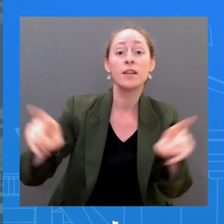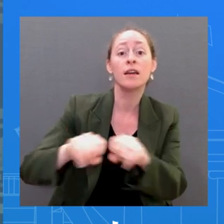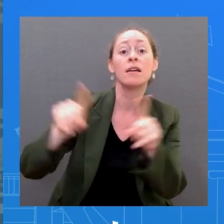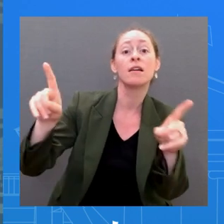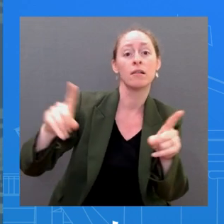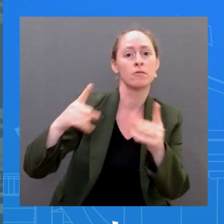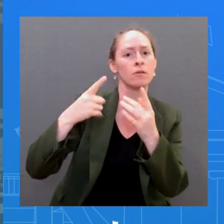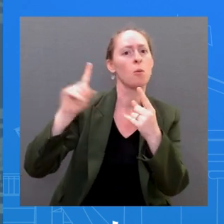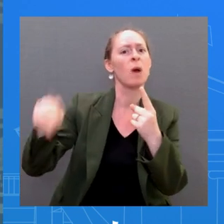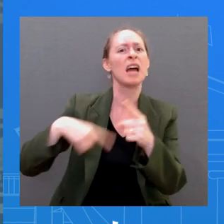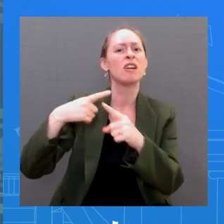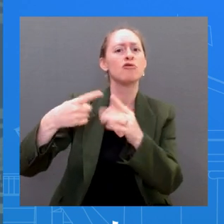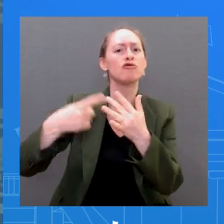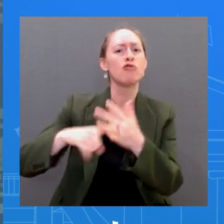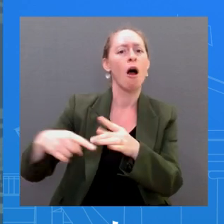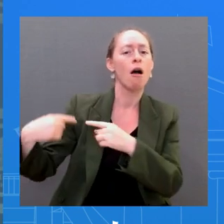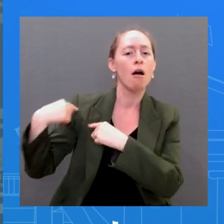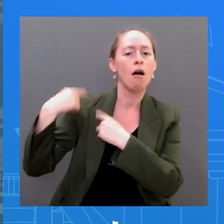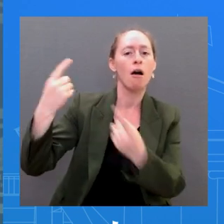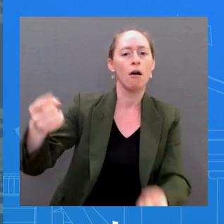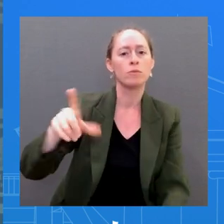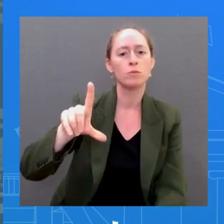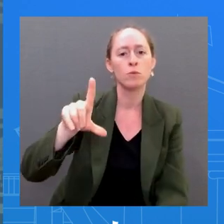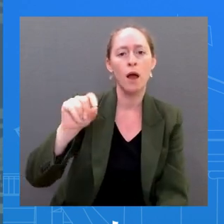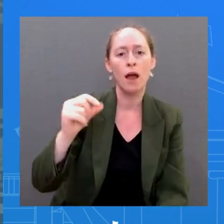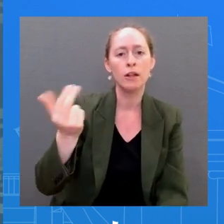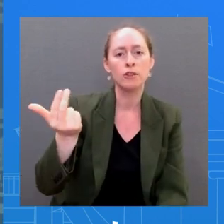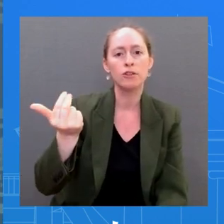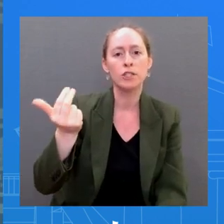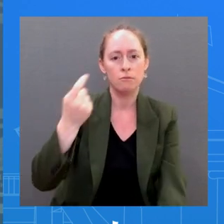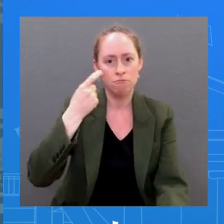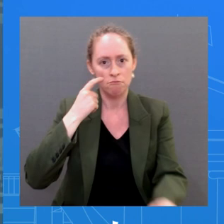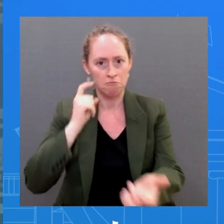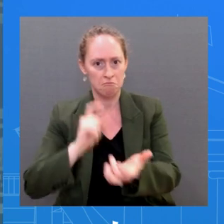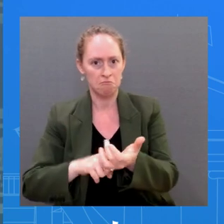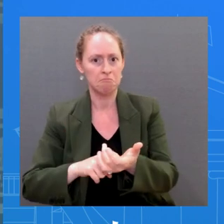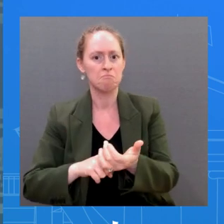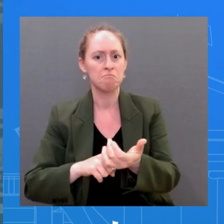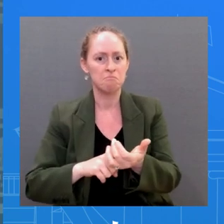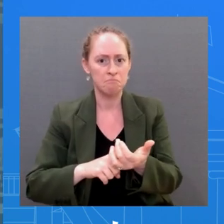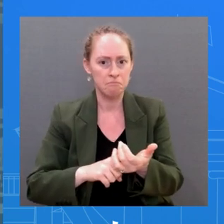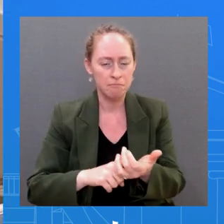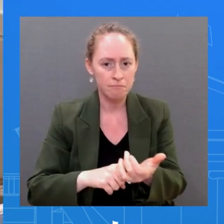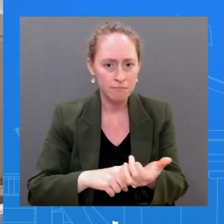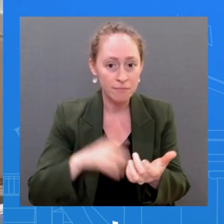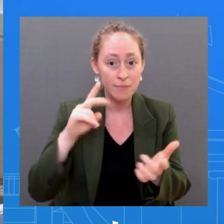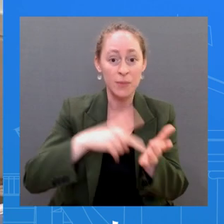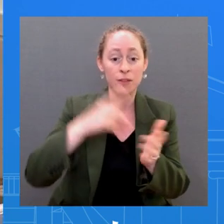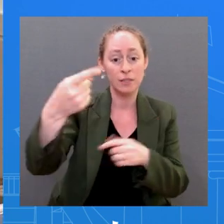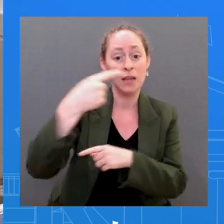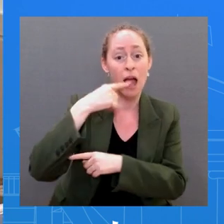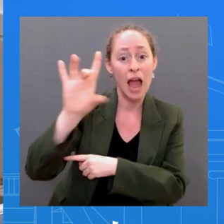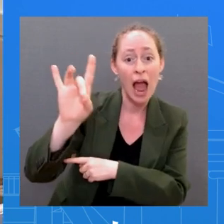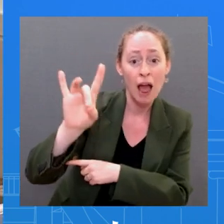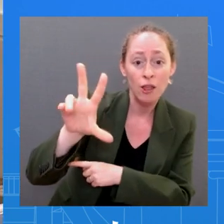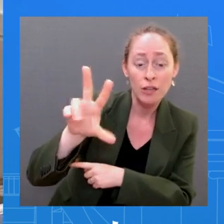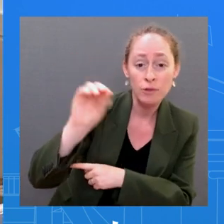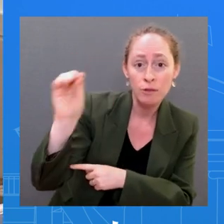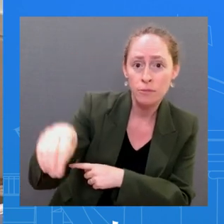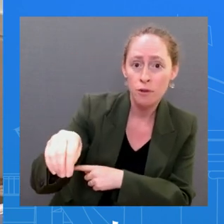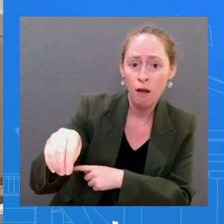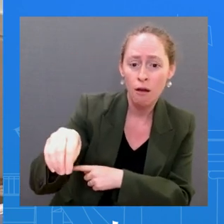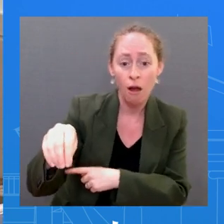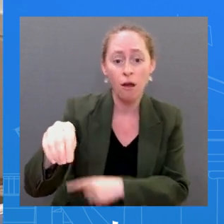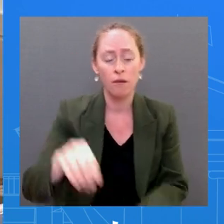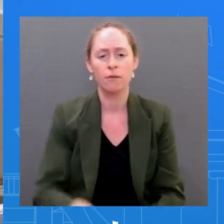does mean something, just like you gave me 83%. Newer than 2013.